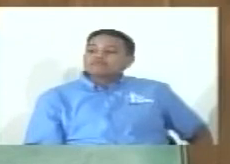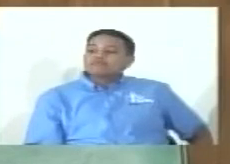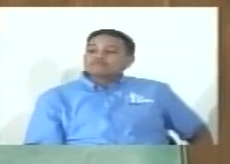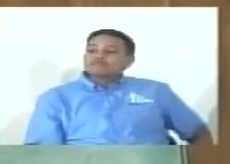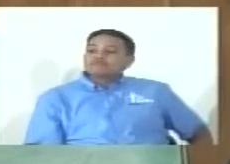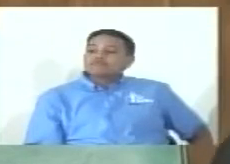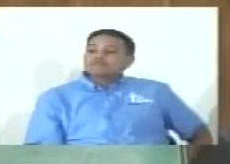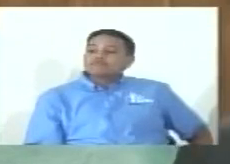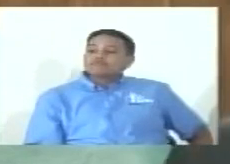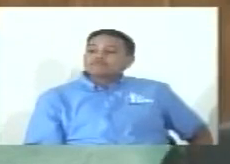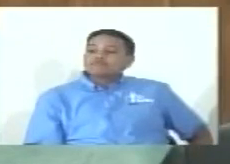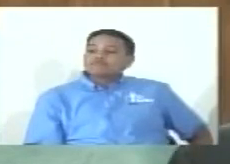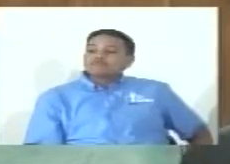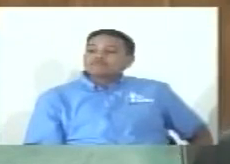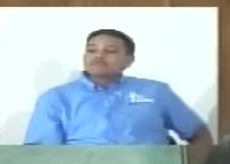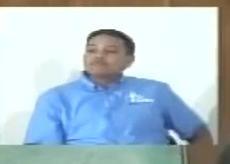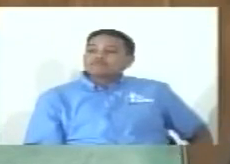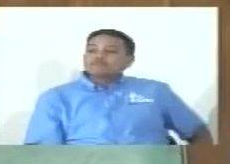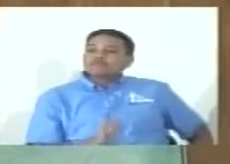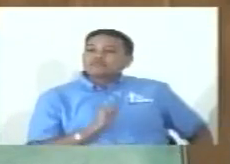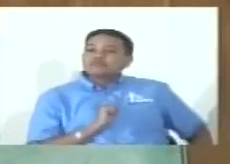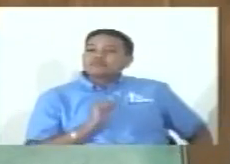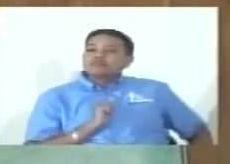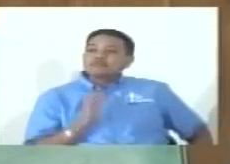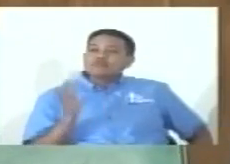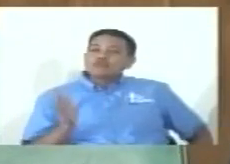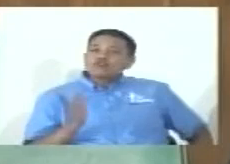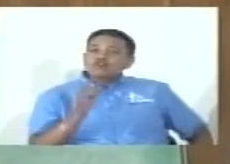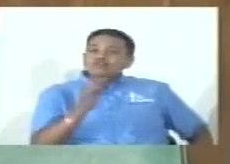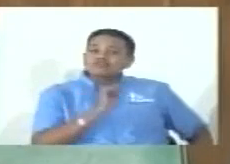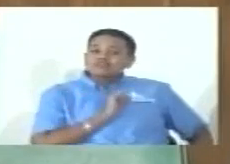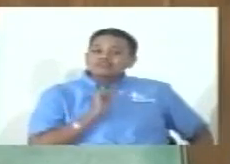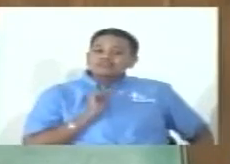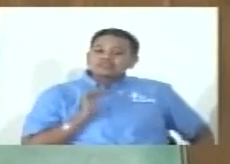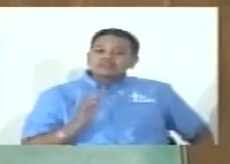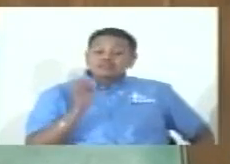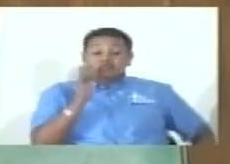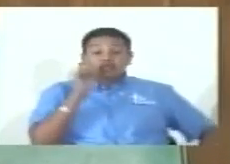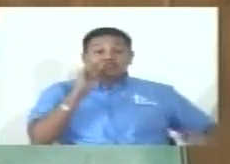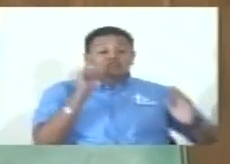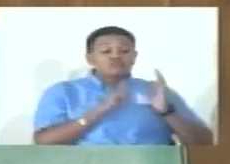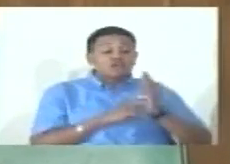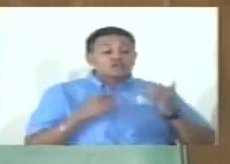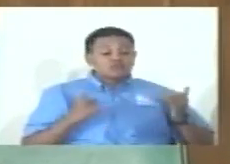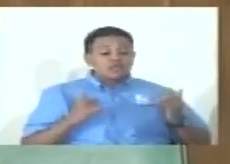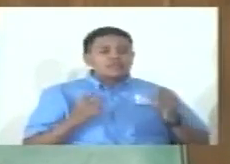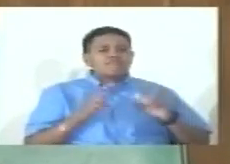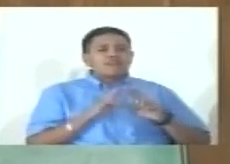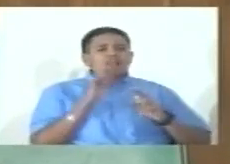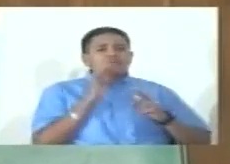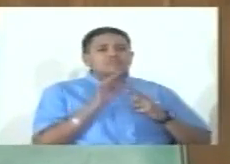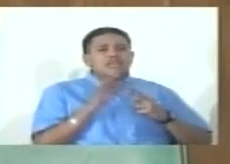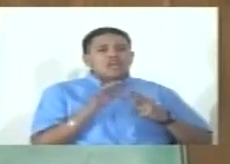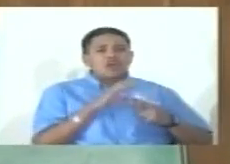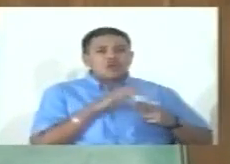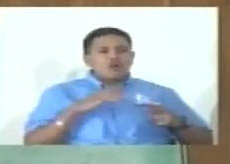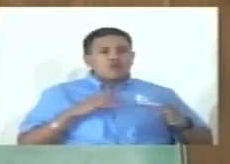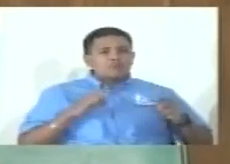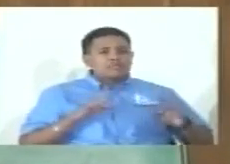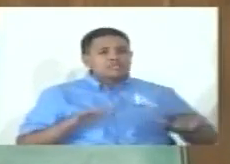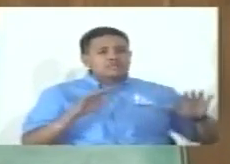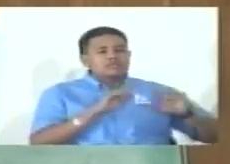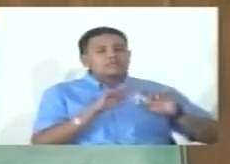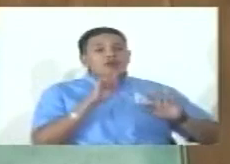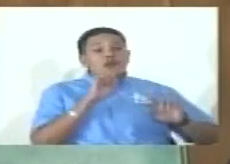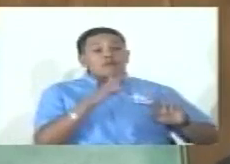not just to recognize today the value of the Joint Select Committees, but to appreciate